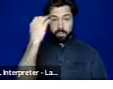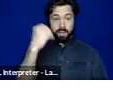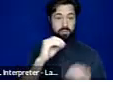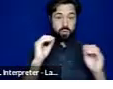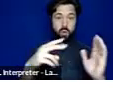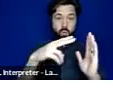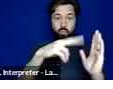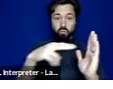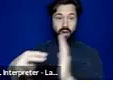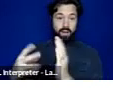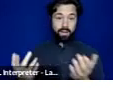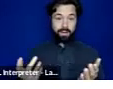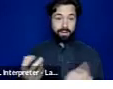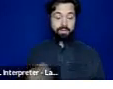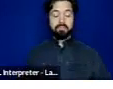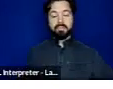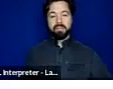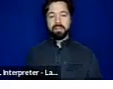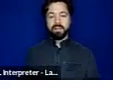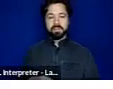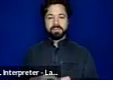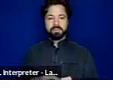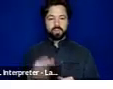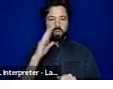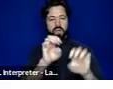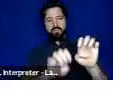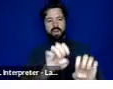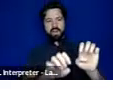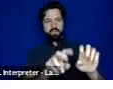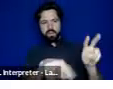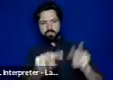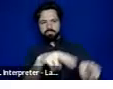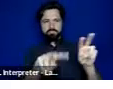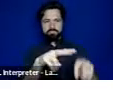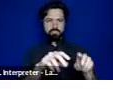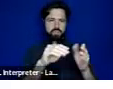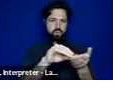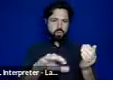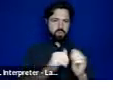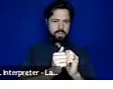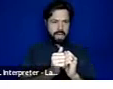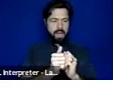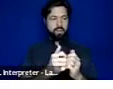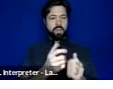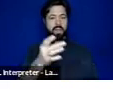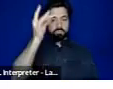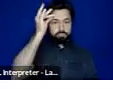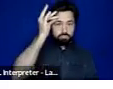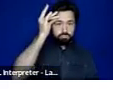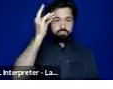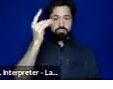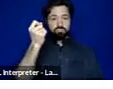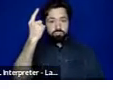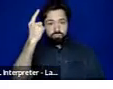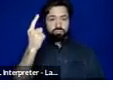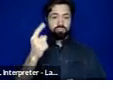right? So you're going to evaluate that material and how your student performed based on that.